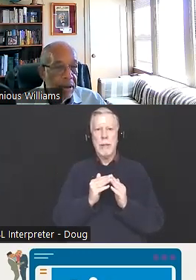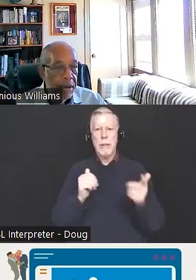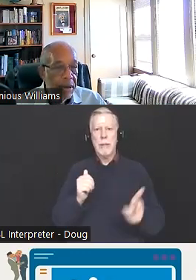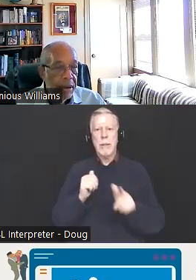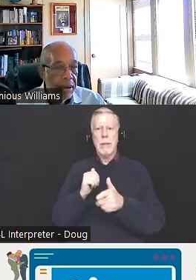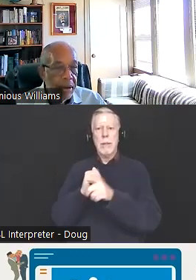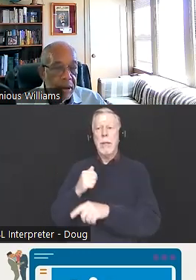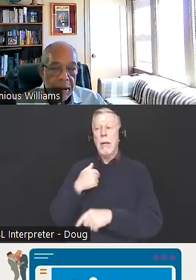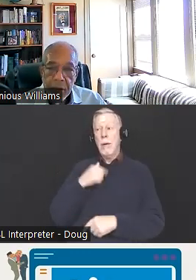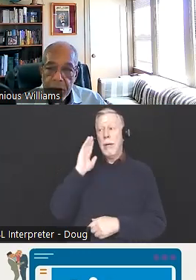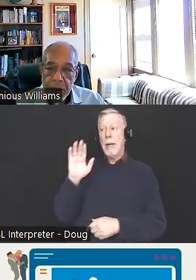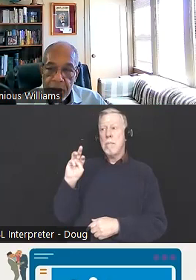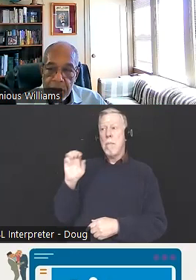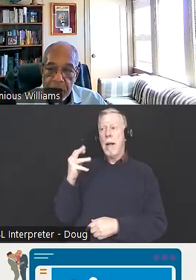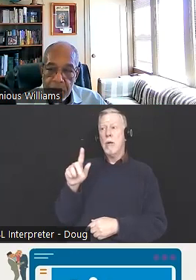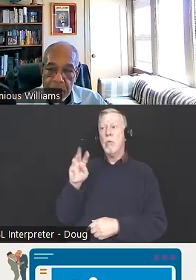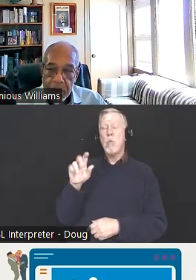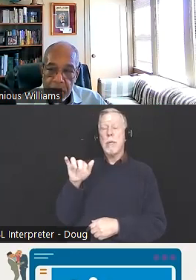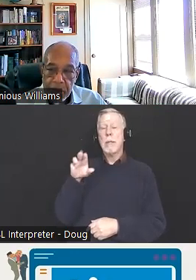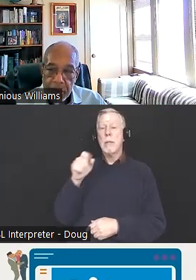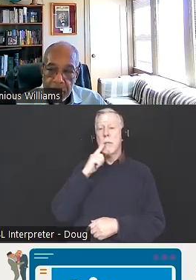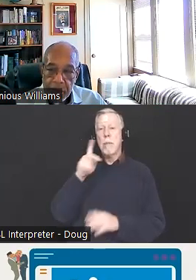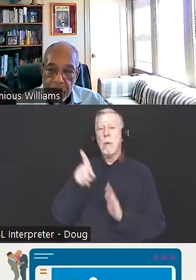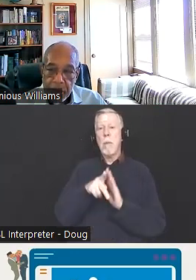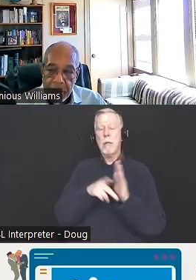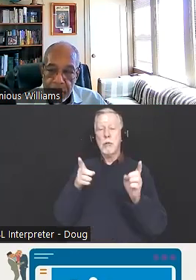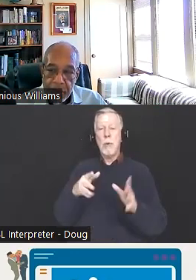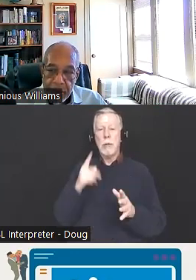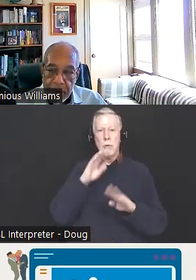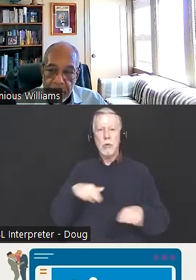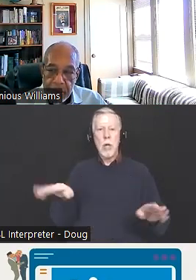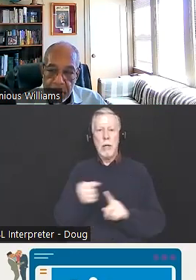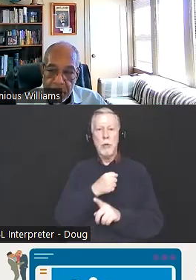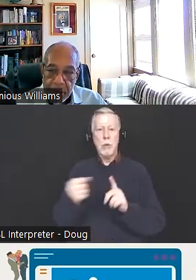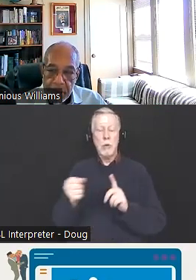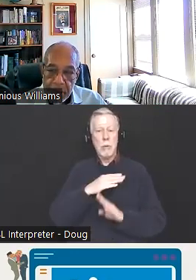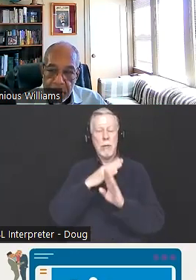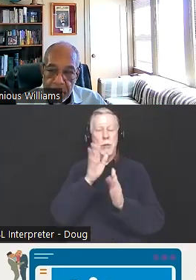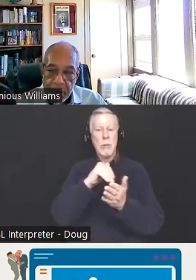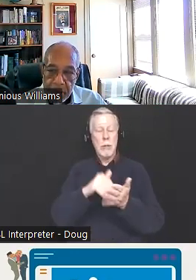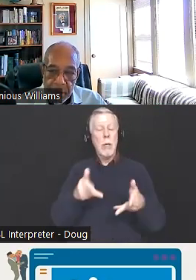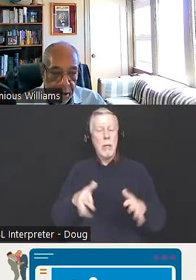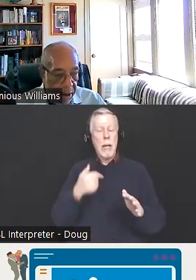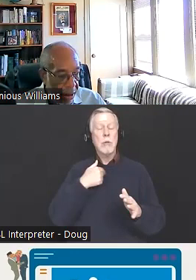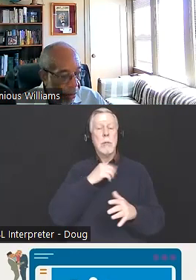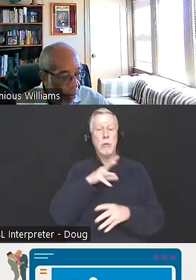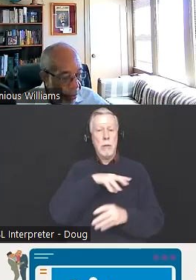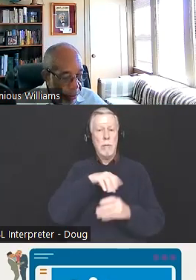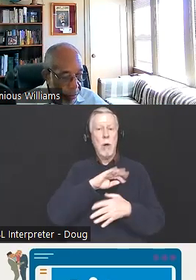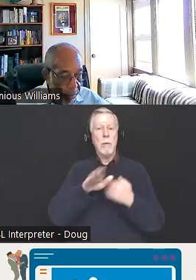I'm Michael Williams. I'm the policy director at the Child Abuse Prevention Center, which allows me to be involved with all of this great work.